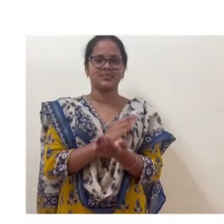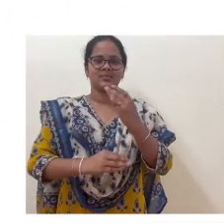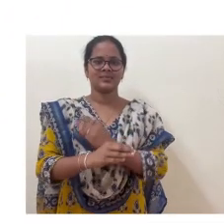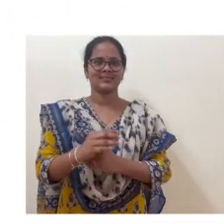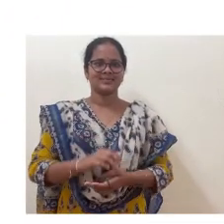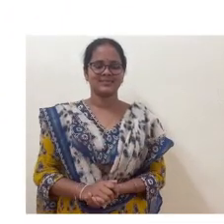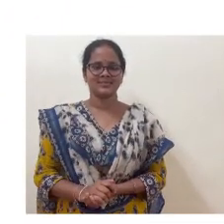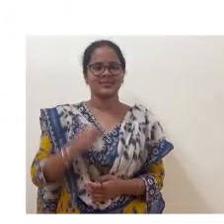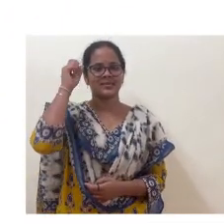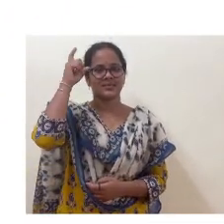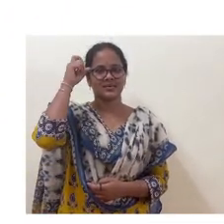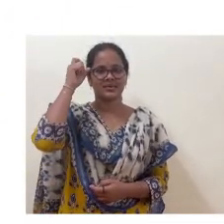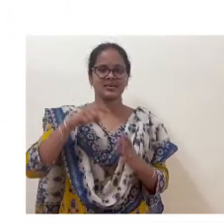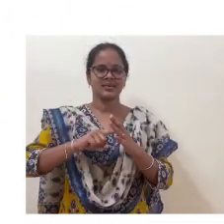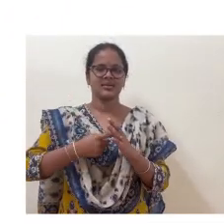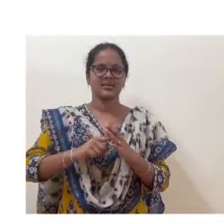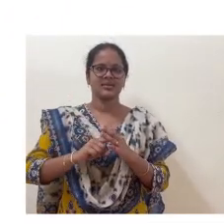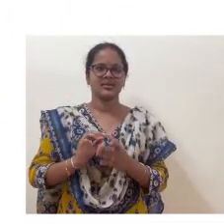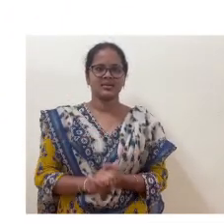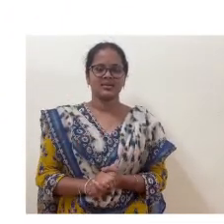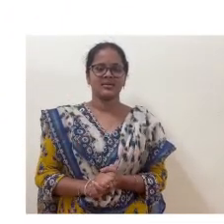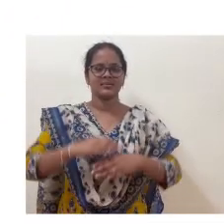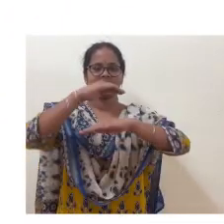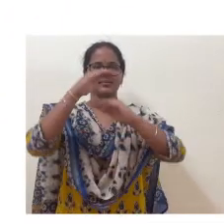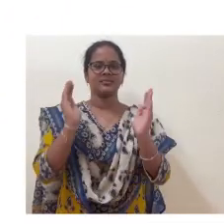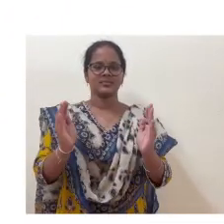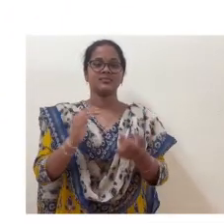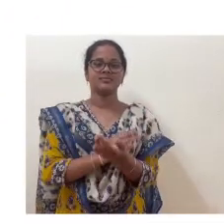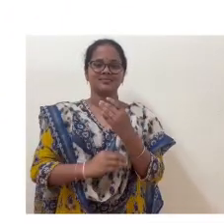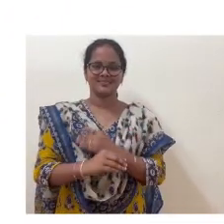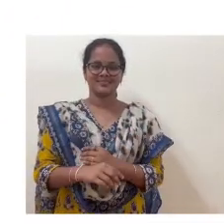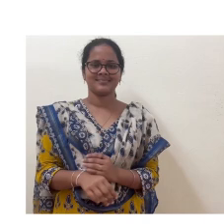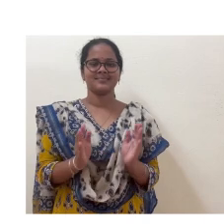Types of disabilities. Understanding inclusion.